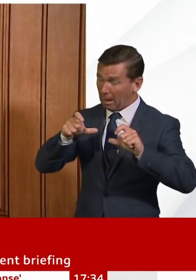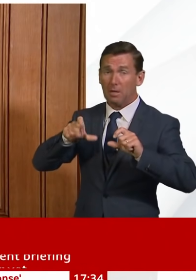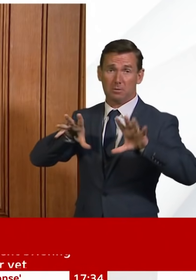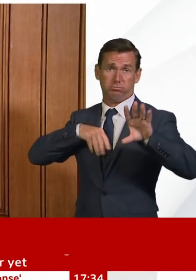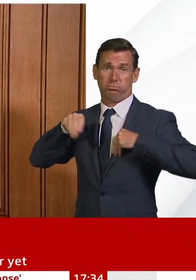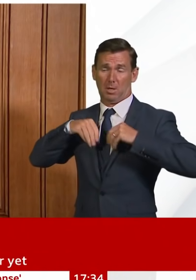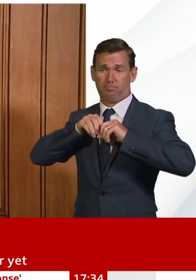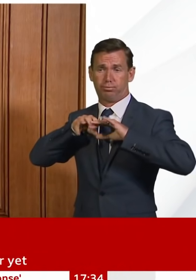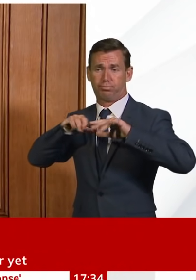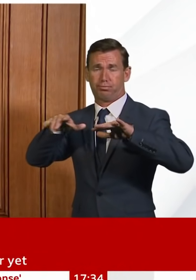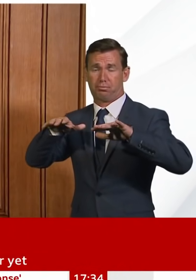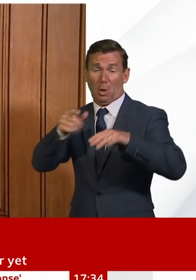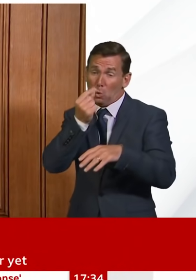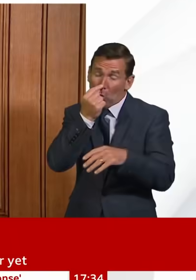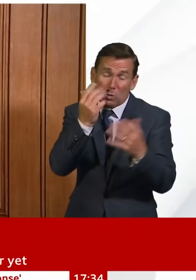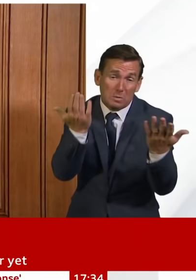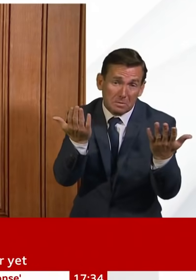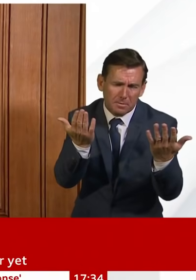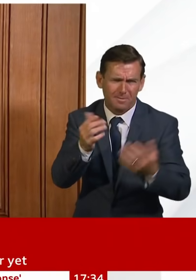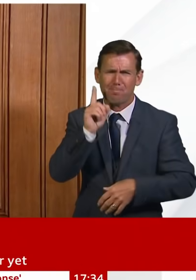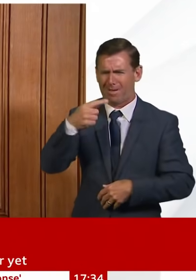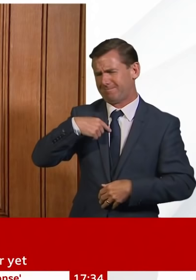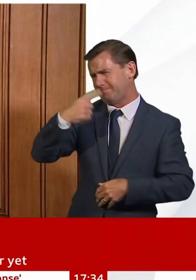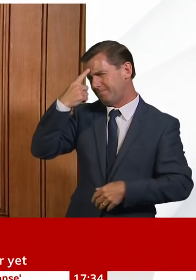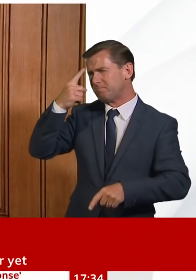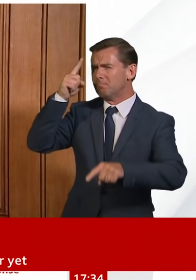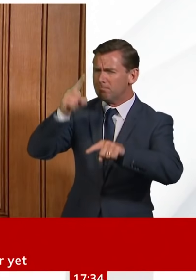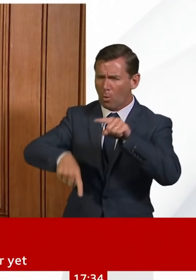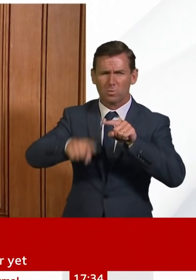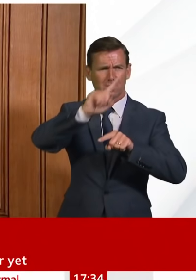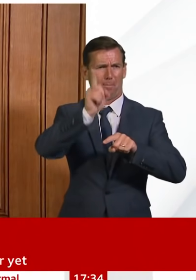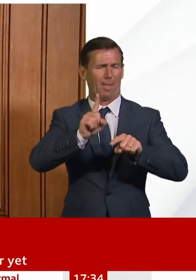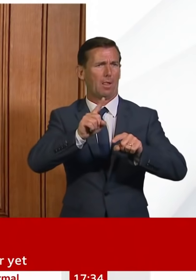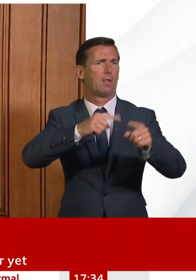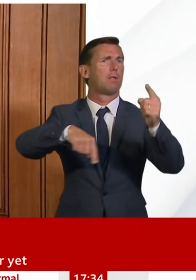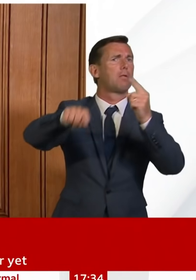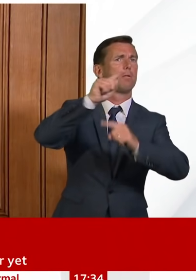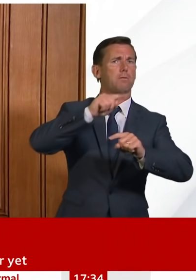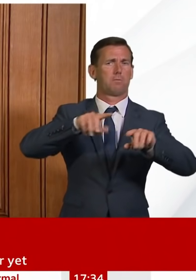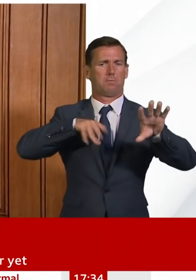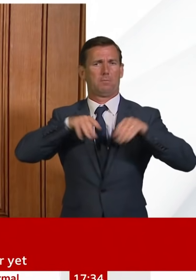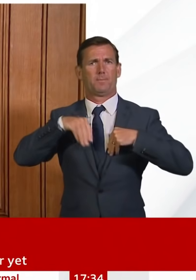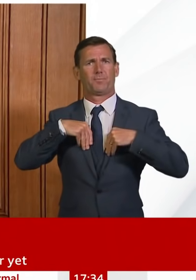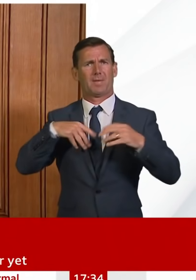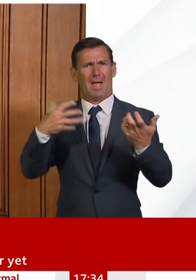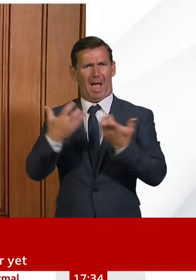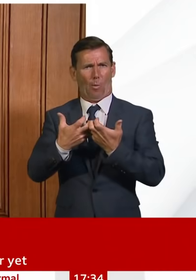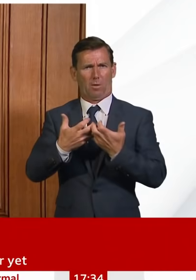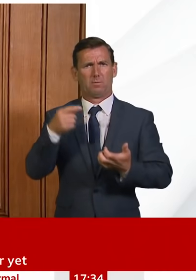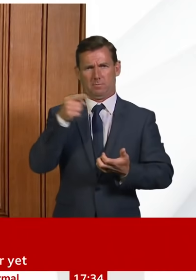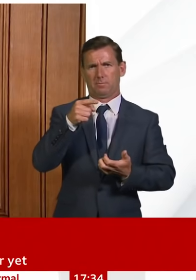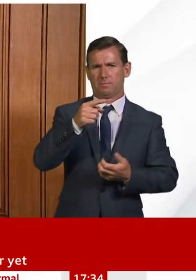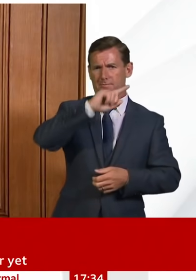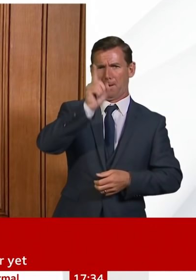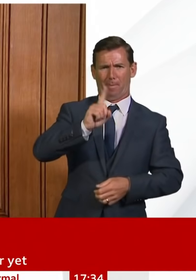vast majority of the force of transmission in the community is still coming from